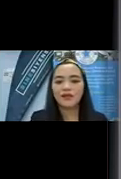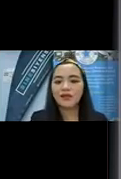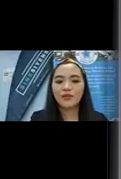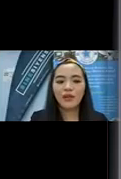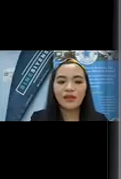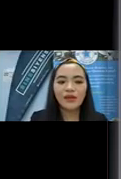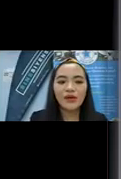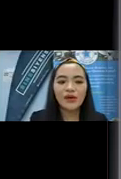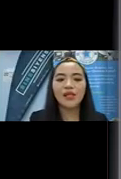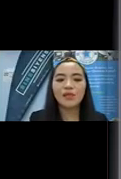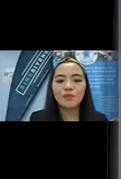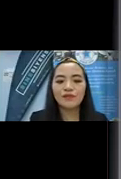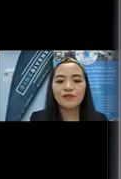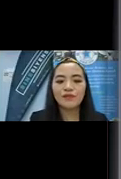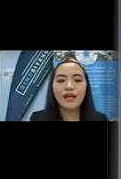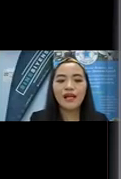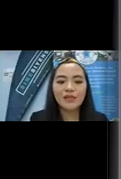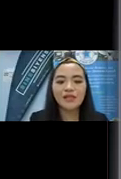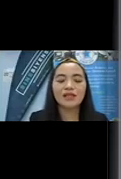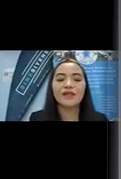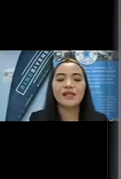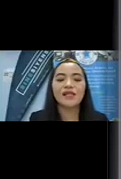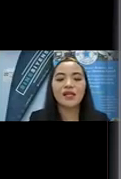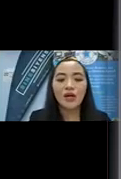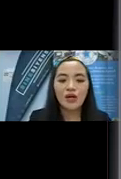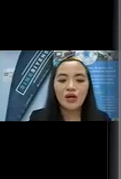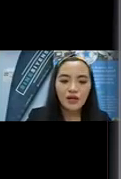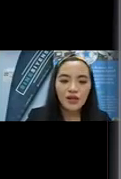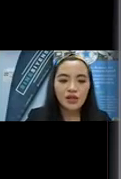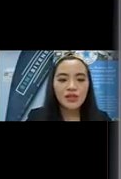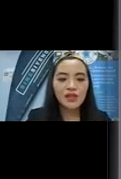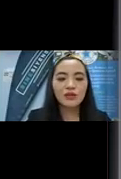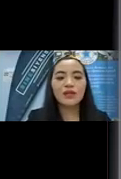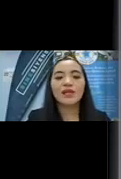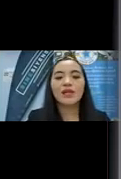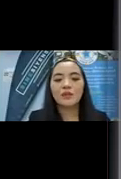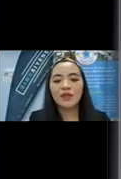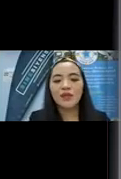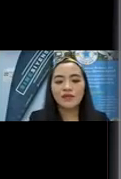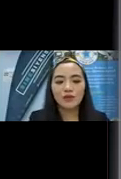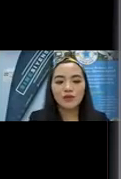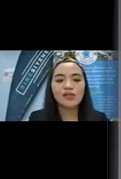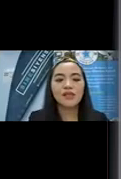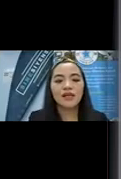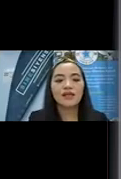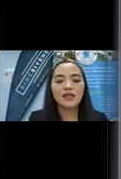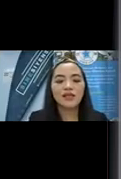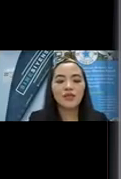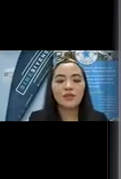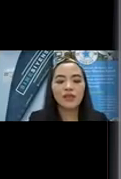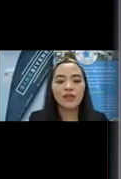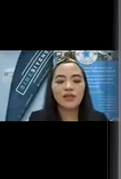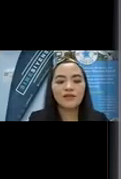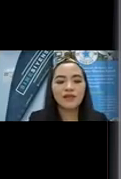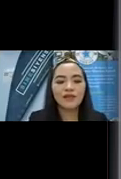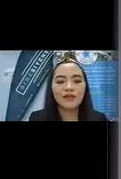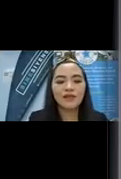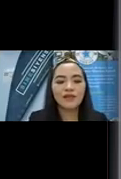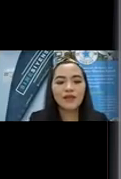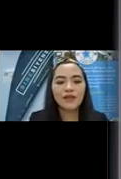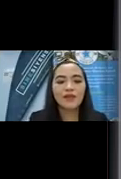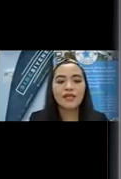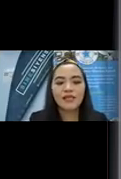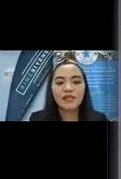the webinar on improving library services using Google Collaborative Tools, and this will be delivered by